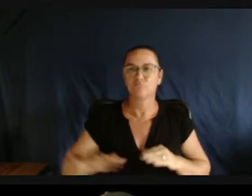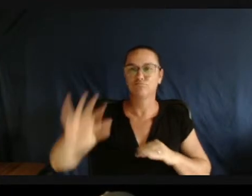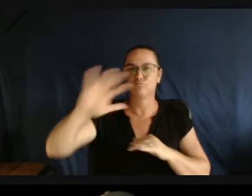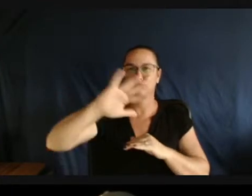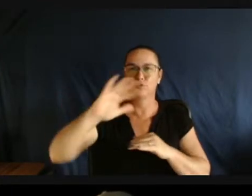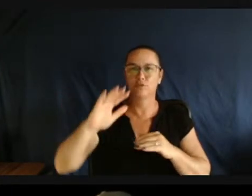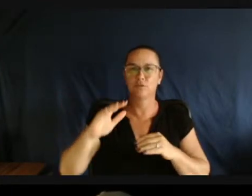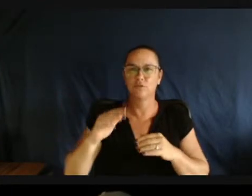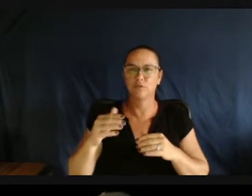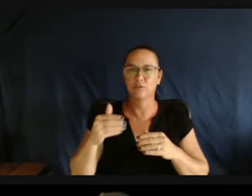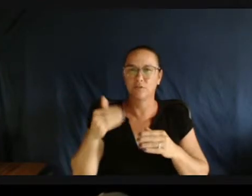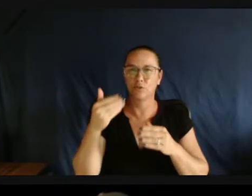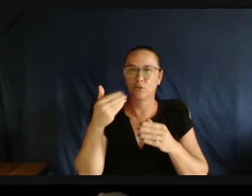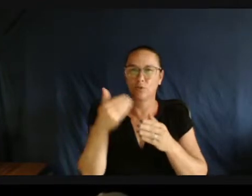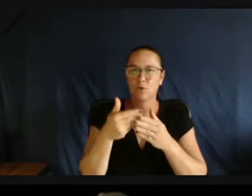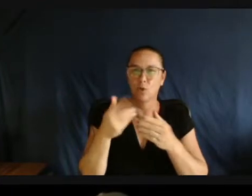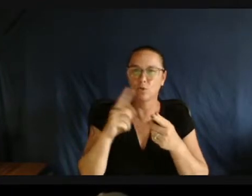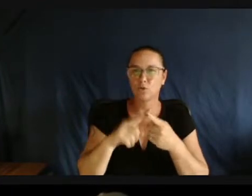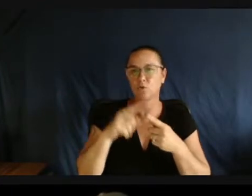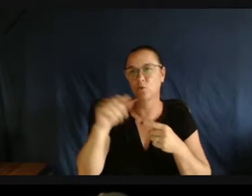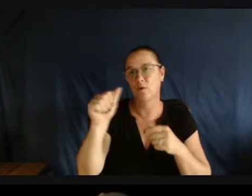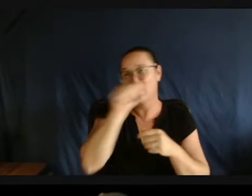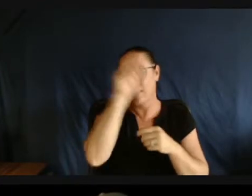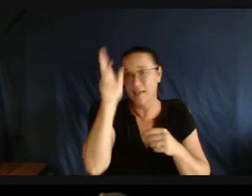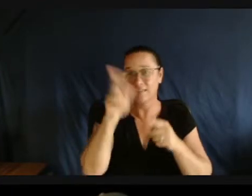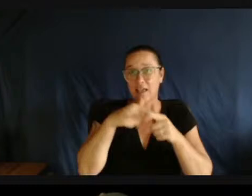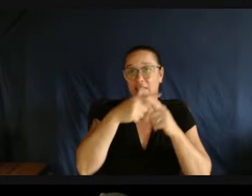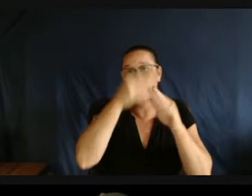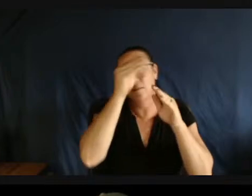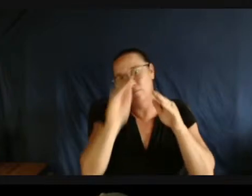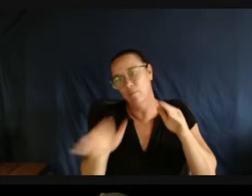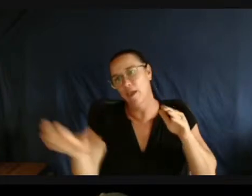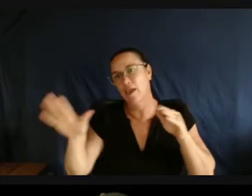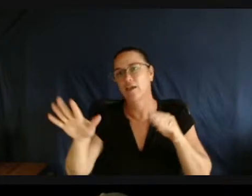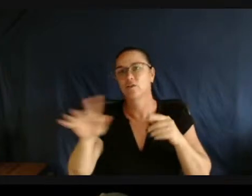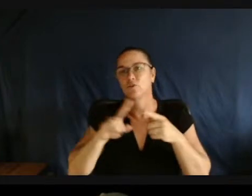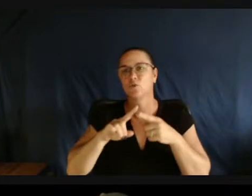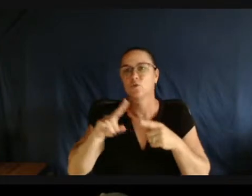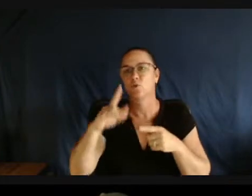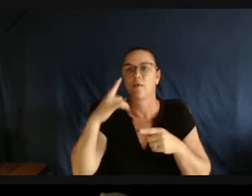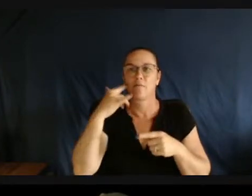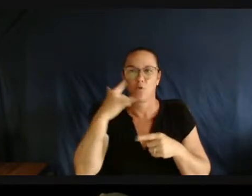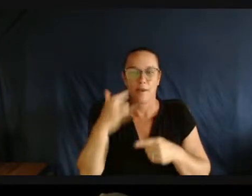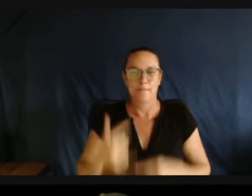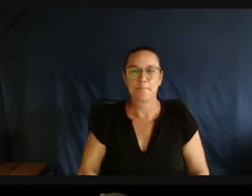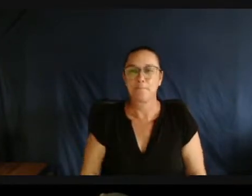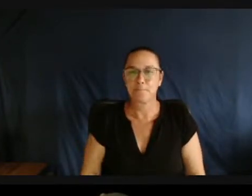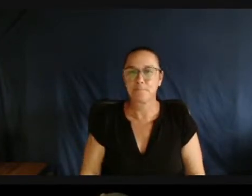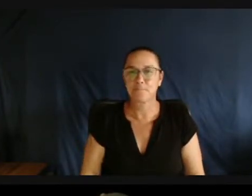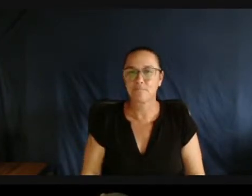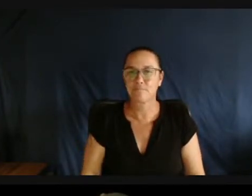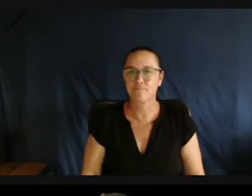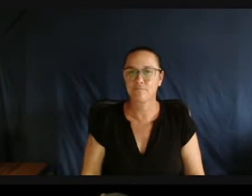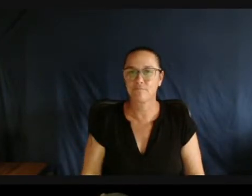then getting pulled back towards California area in this Eastern Pacific region right through here. So